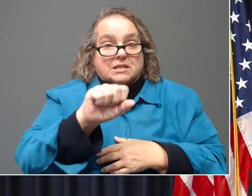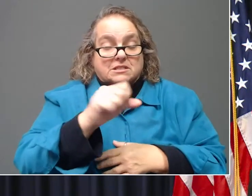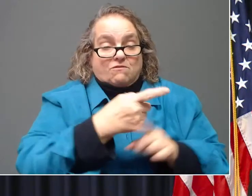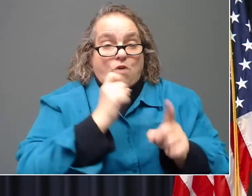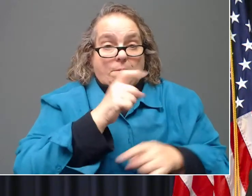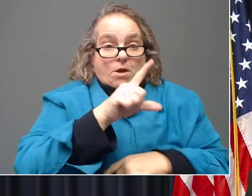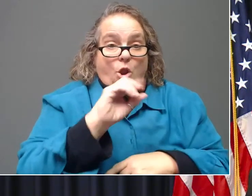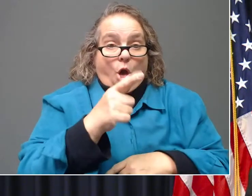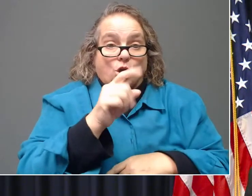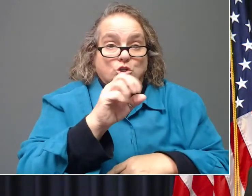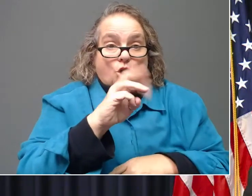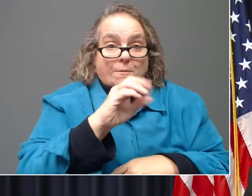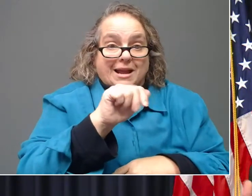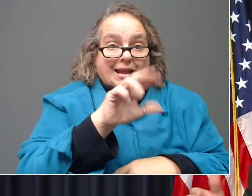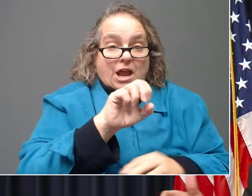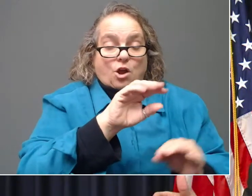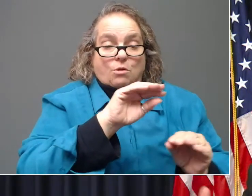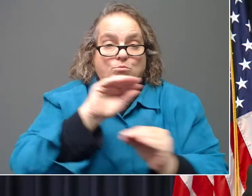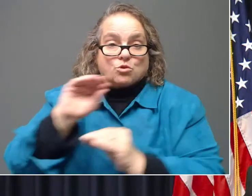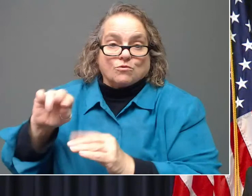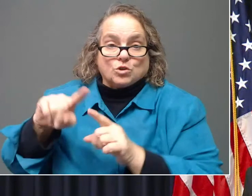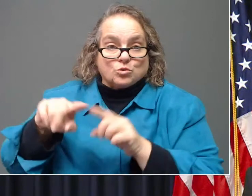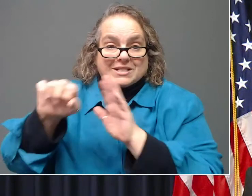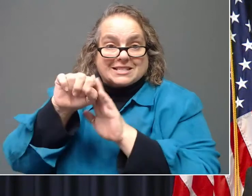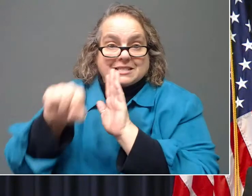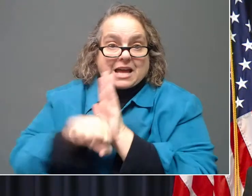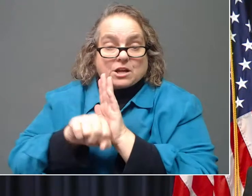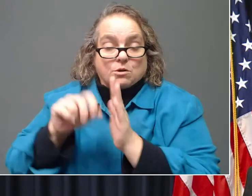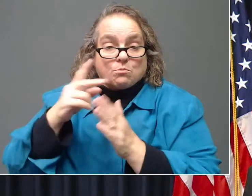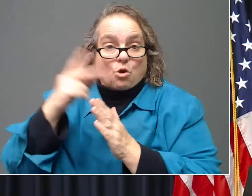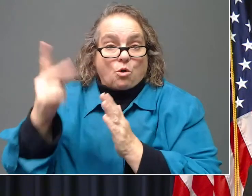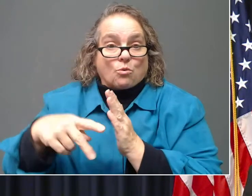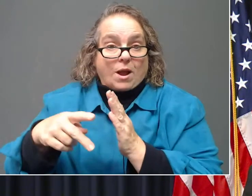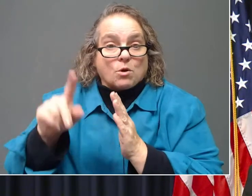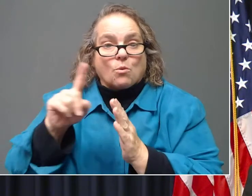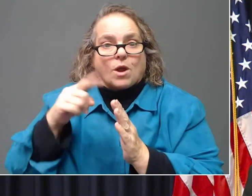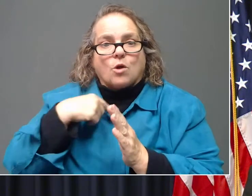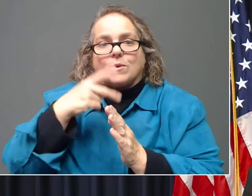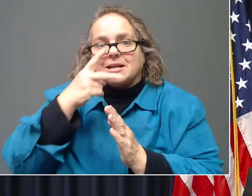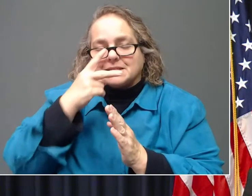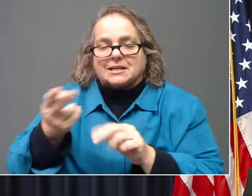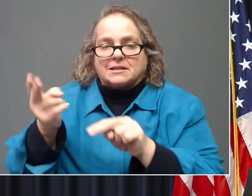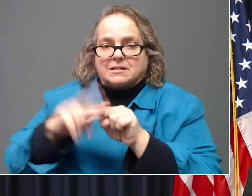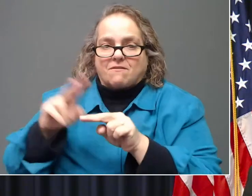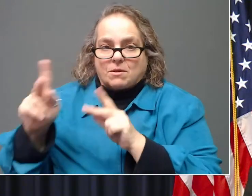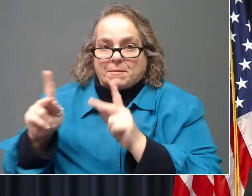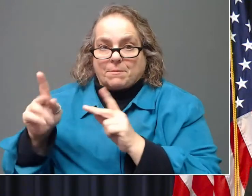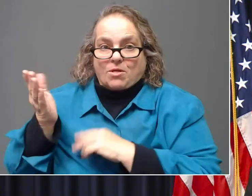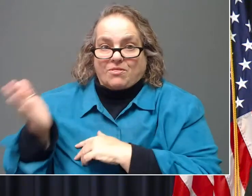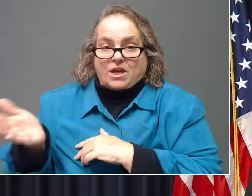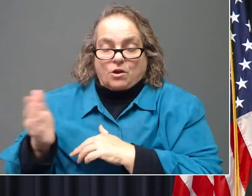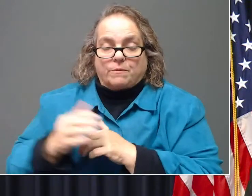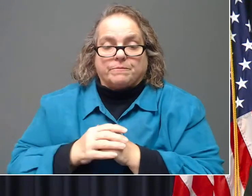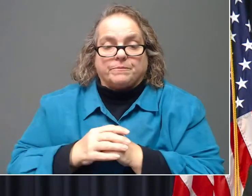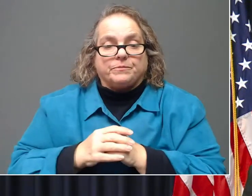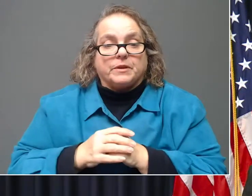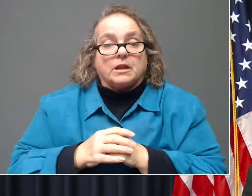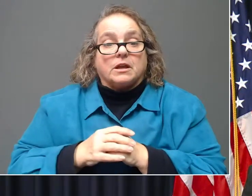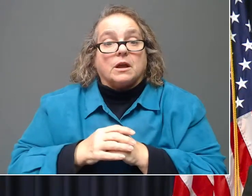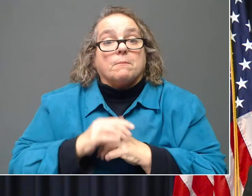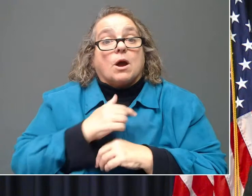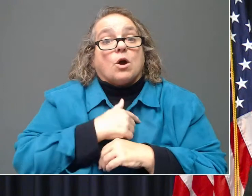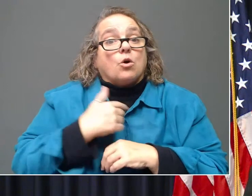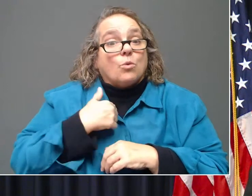state program with where we now see the trajectory going. Certainly, we believe that there is some